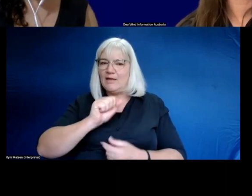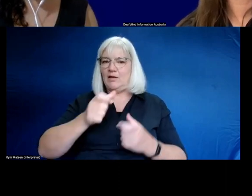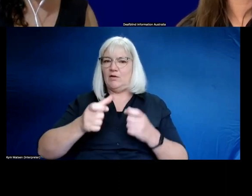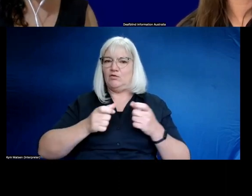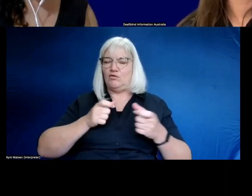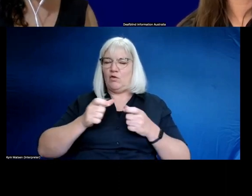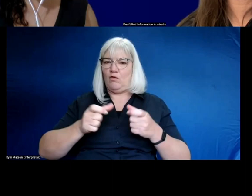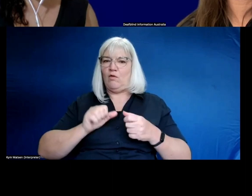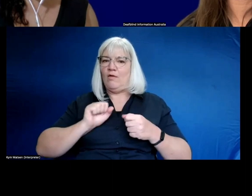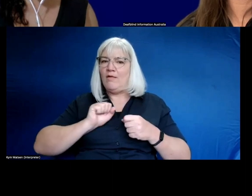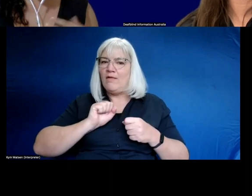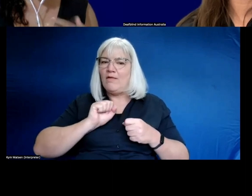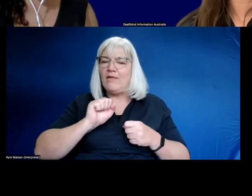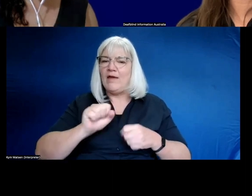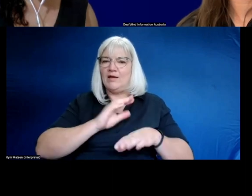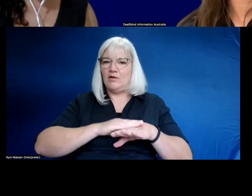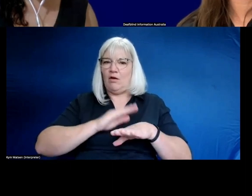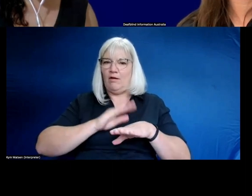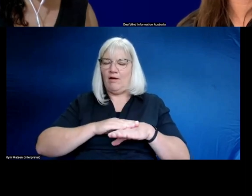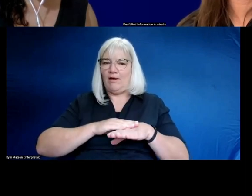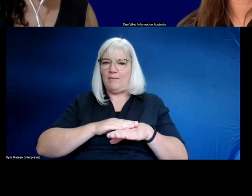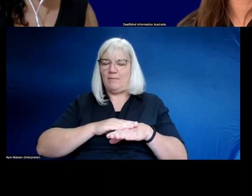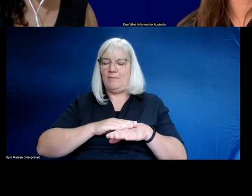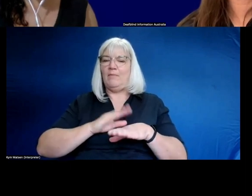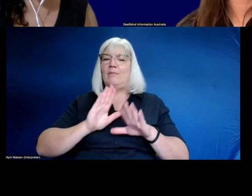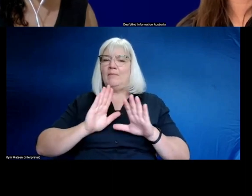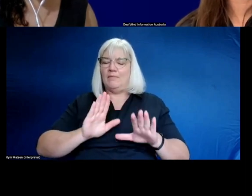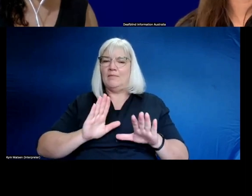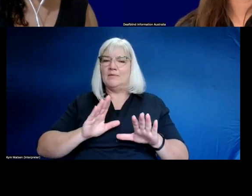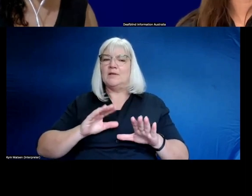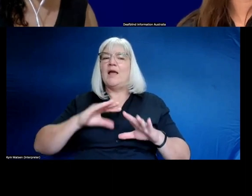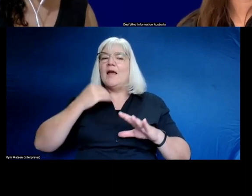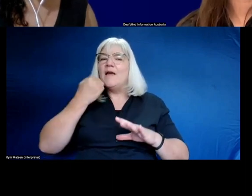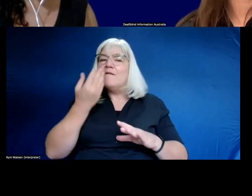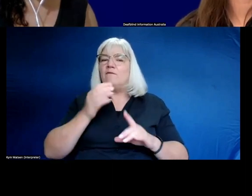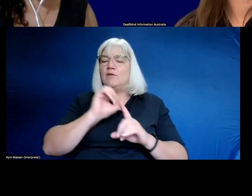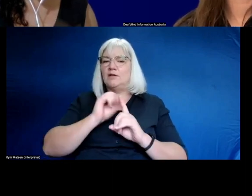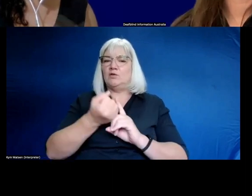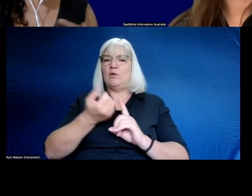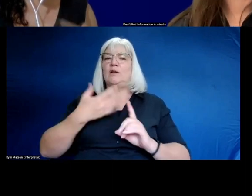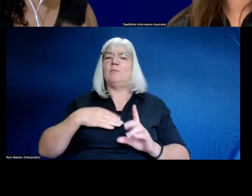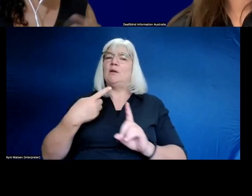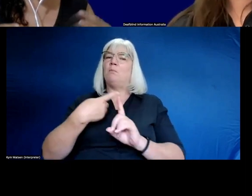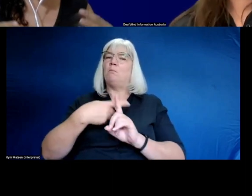at their pace. And every situation is a positive learning experience